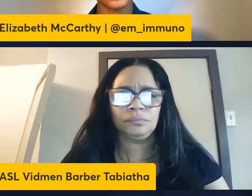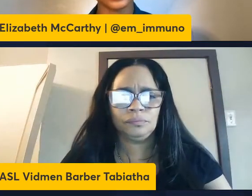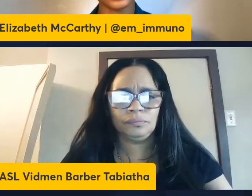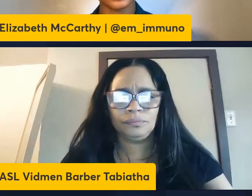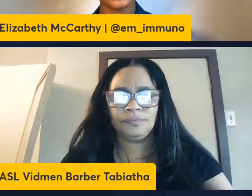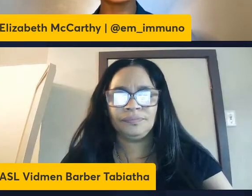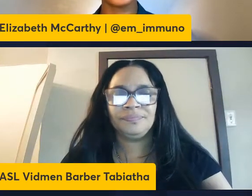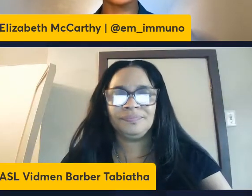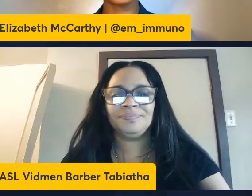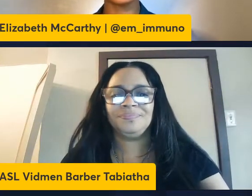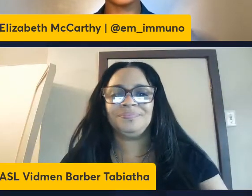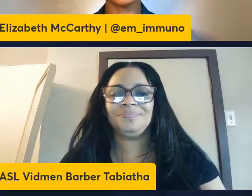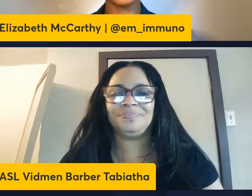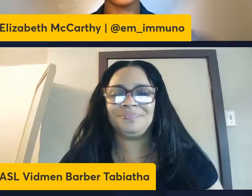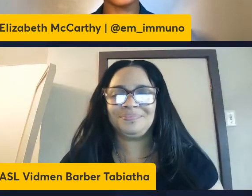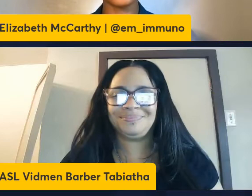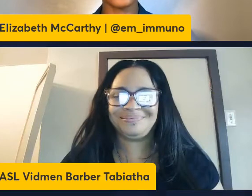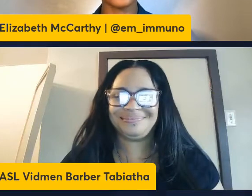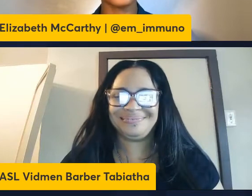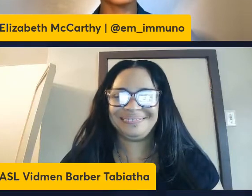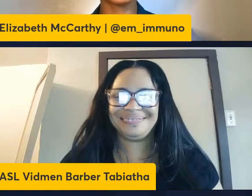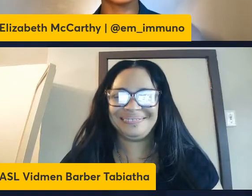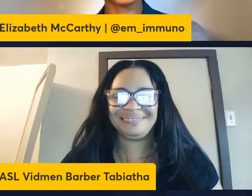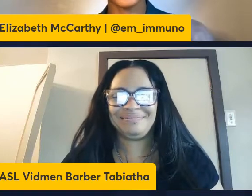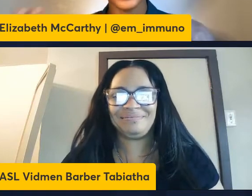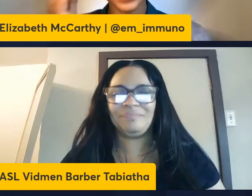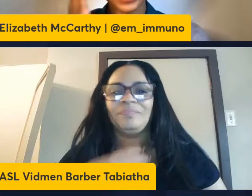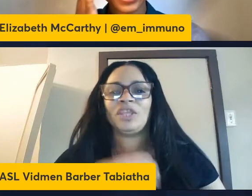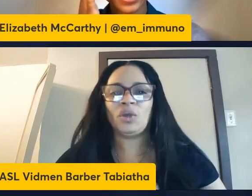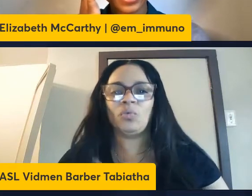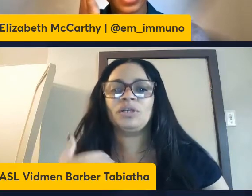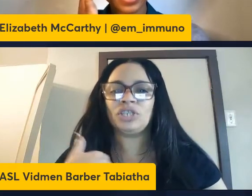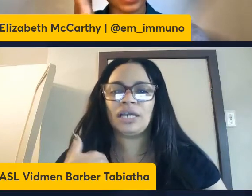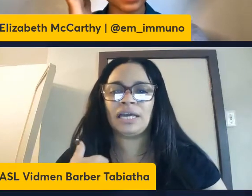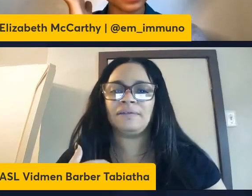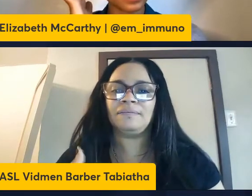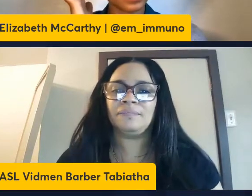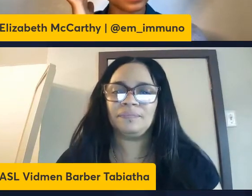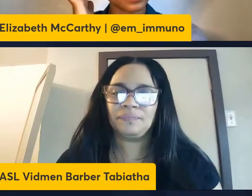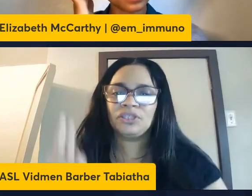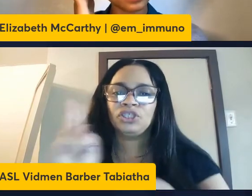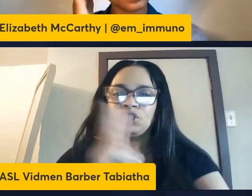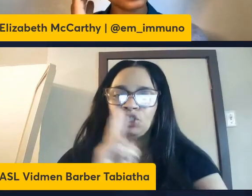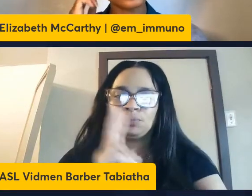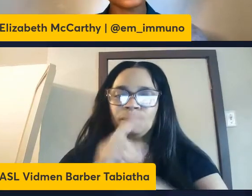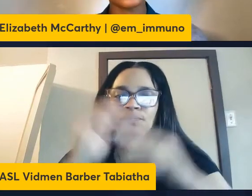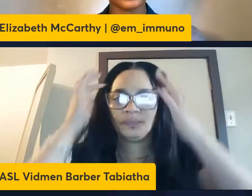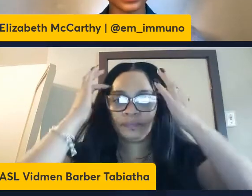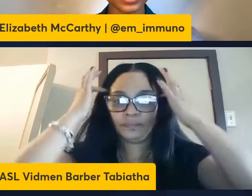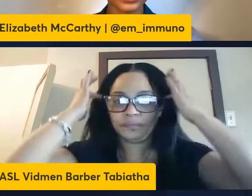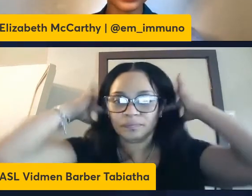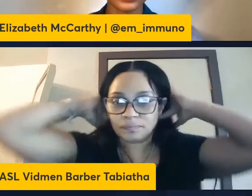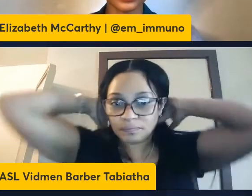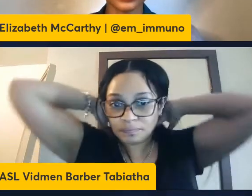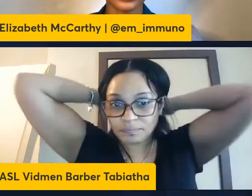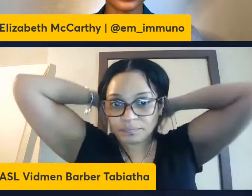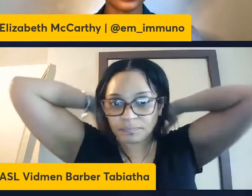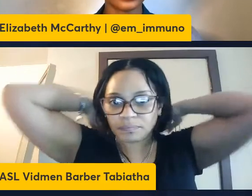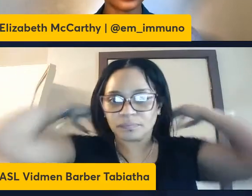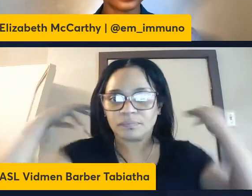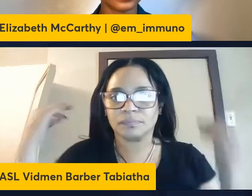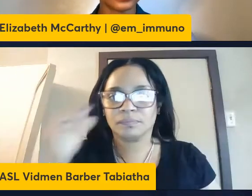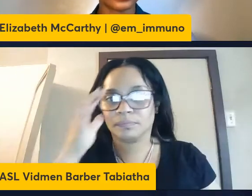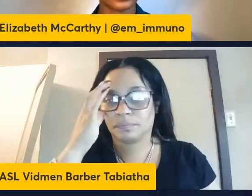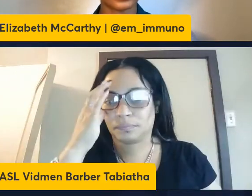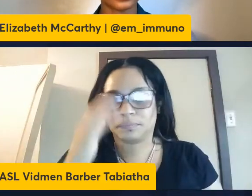Yeah, I'll go. I've never used MATLAB. I wish I had because it's so commonly used. But I can speak for